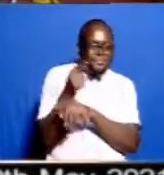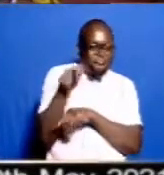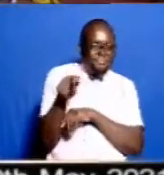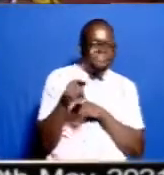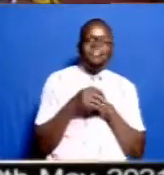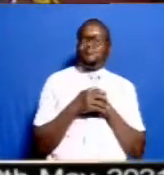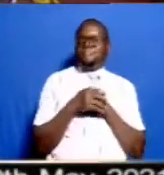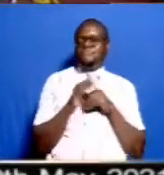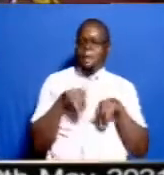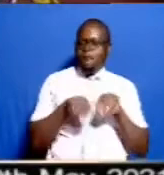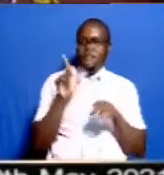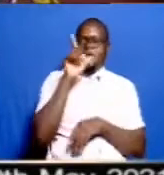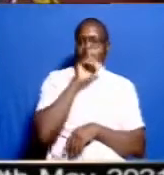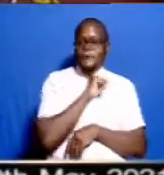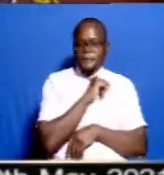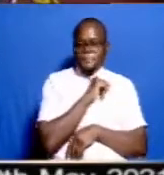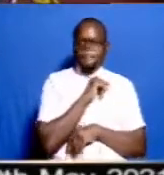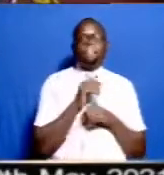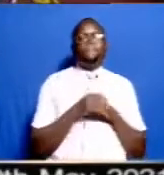were followed.